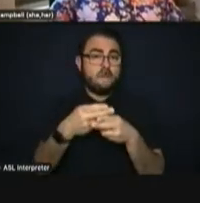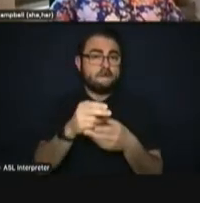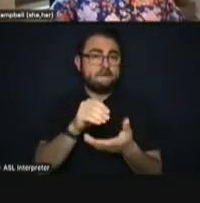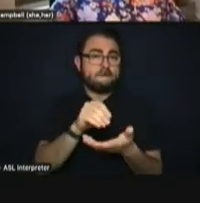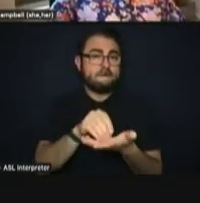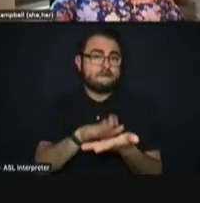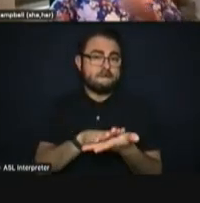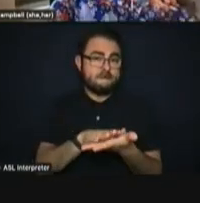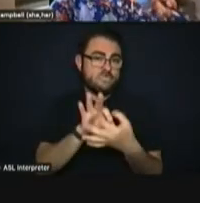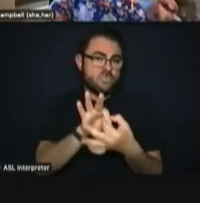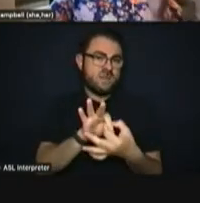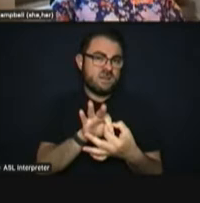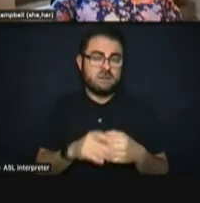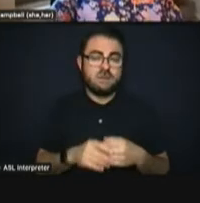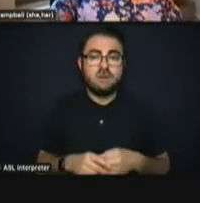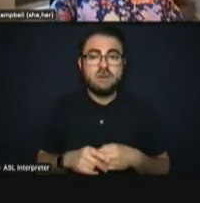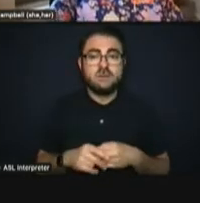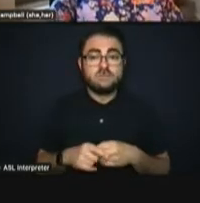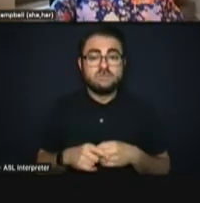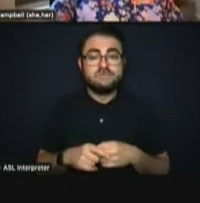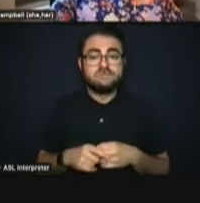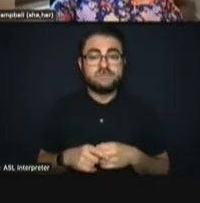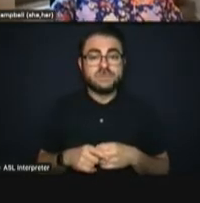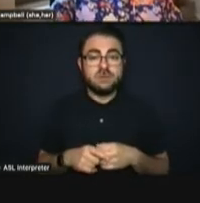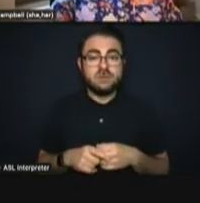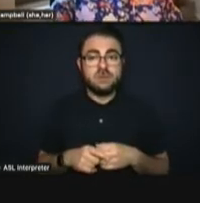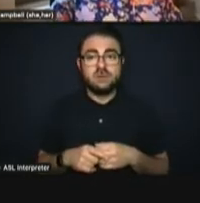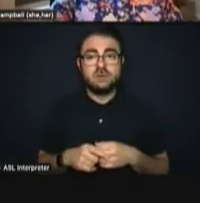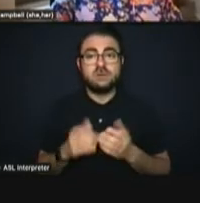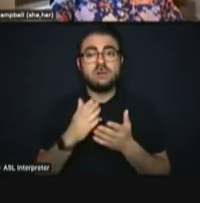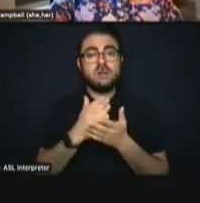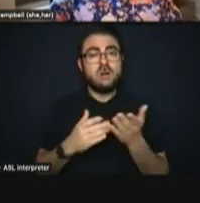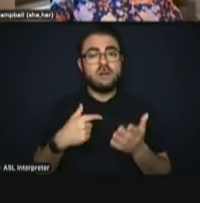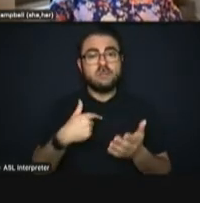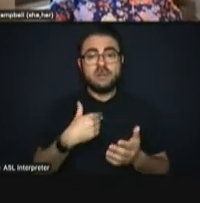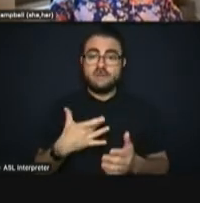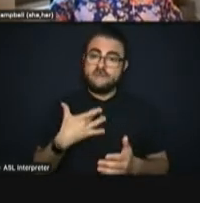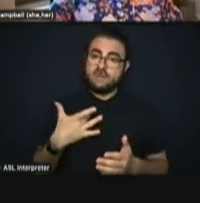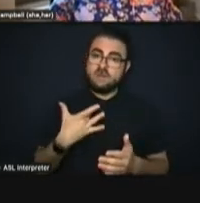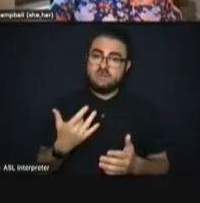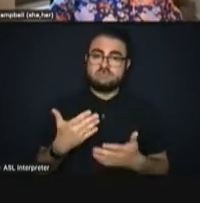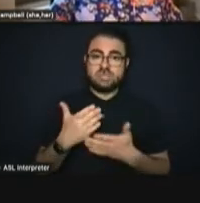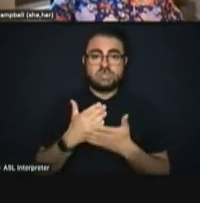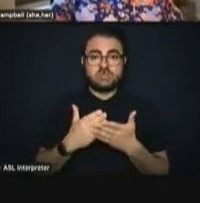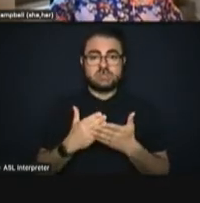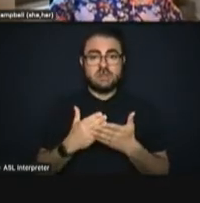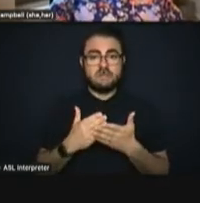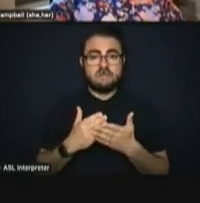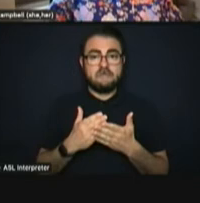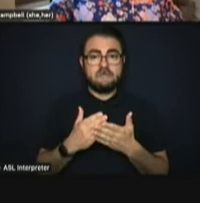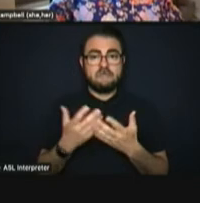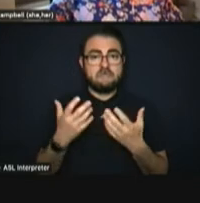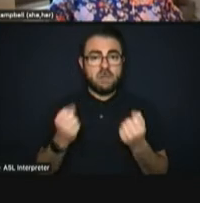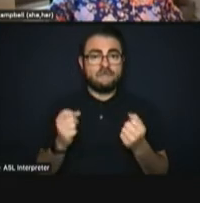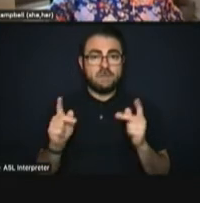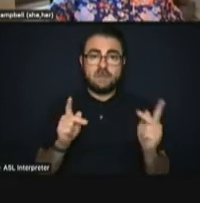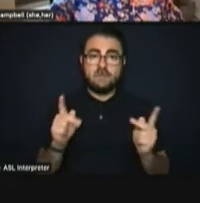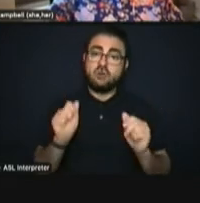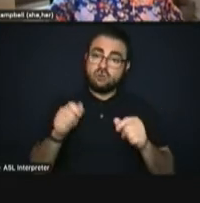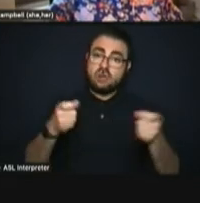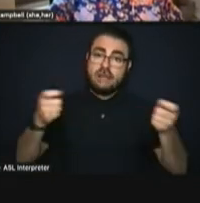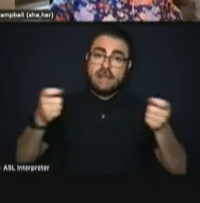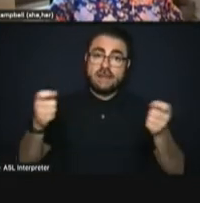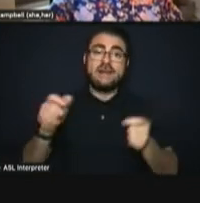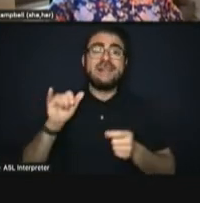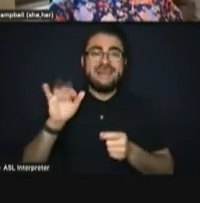Part of me feels that there are some very competent people in the city that could handle this as long as they're independent